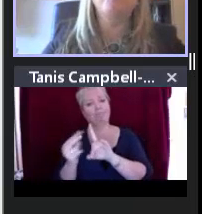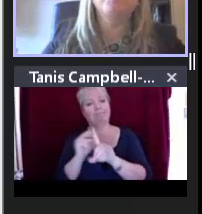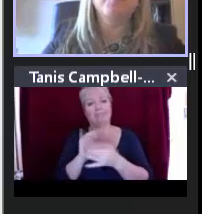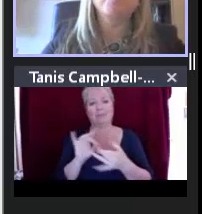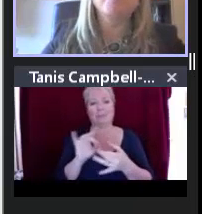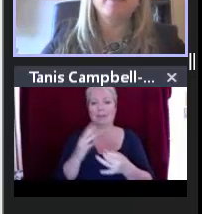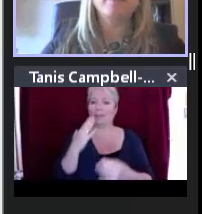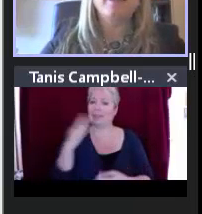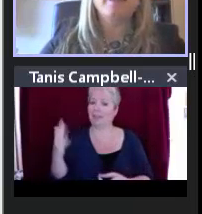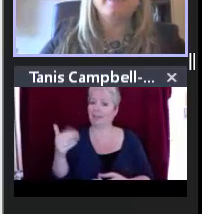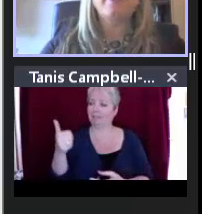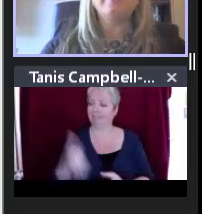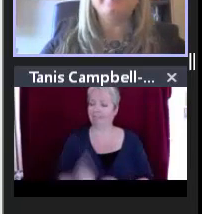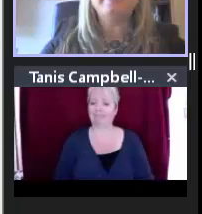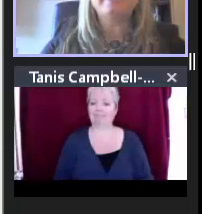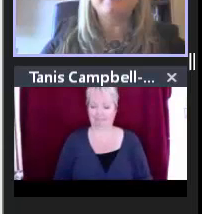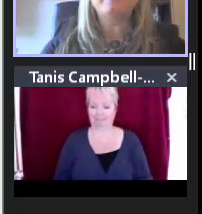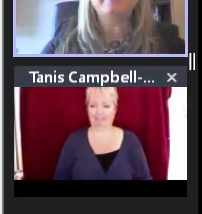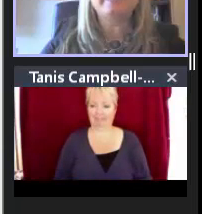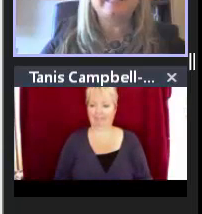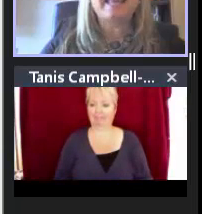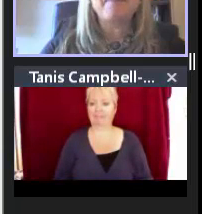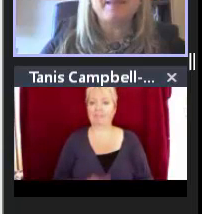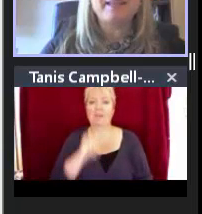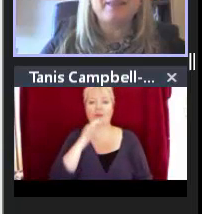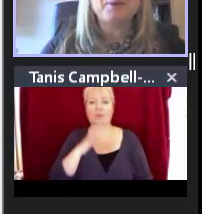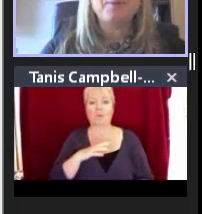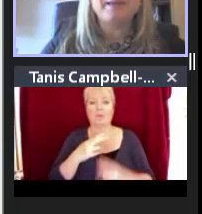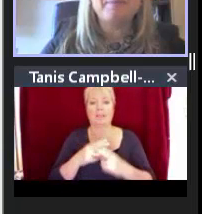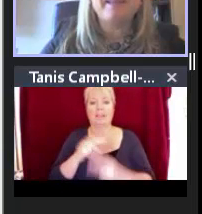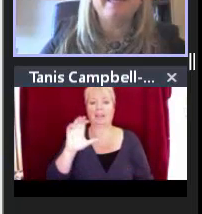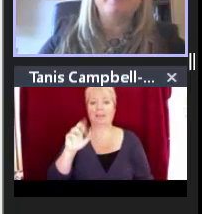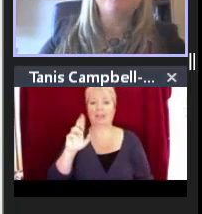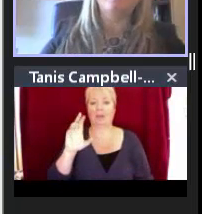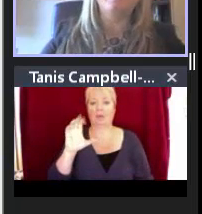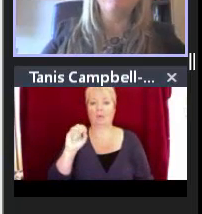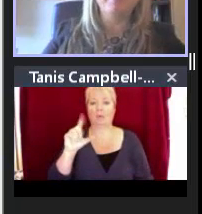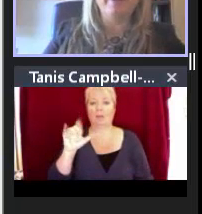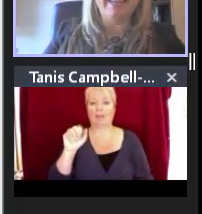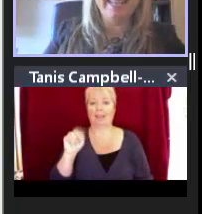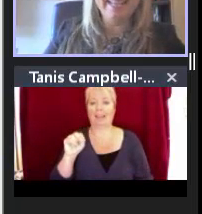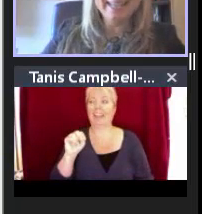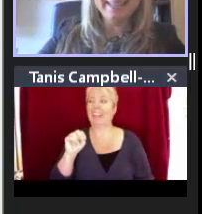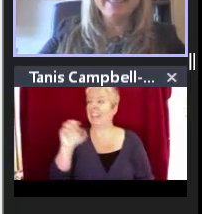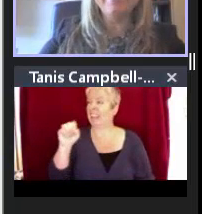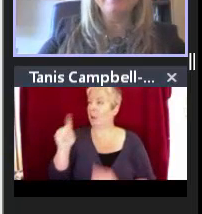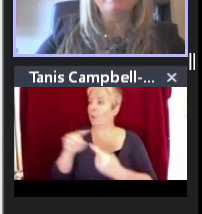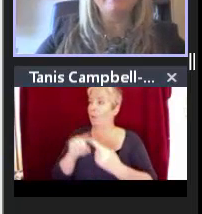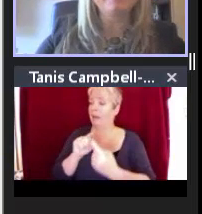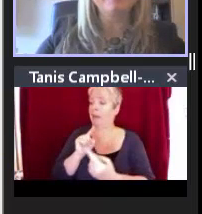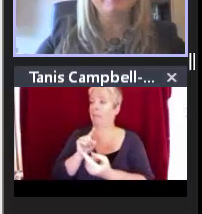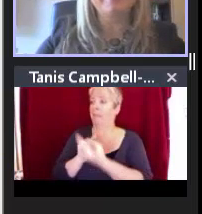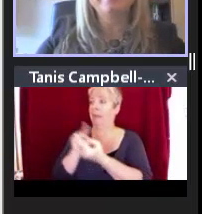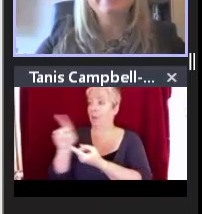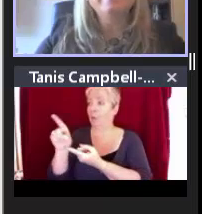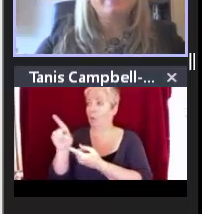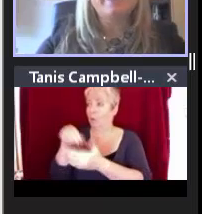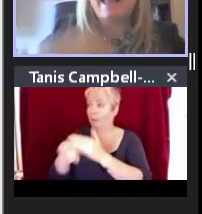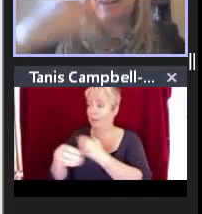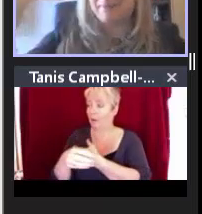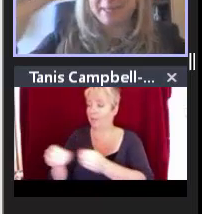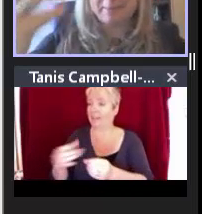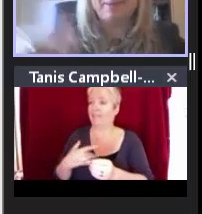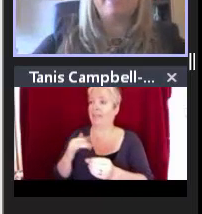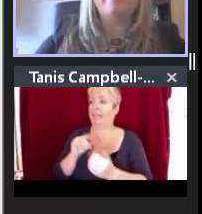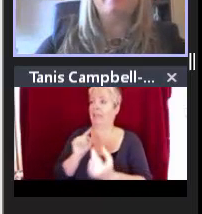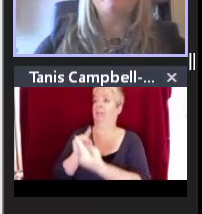you. Carolyn says it was like meeting the Queen meeting you, Anne-Marie. Oh, it was wonderful.